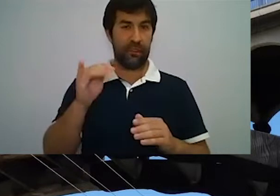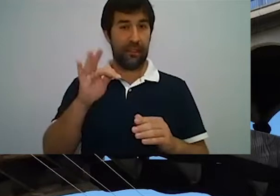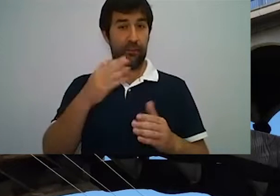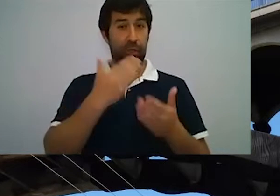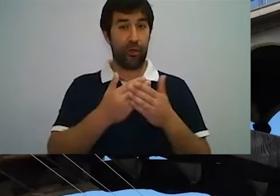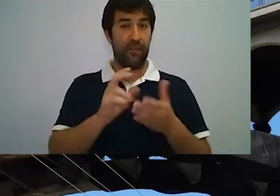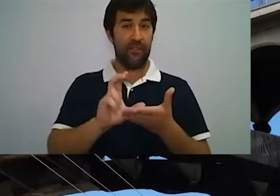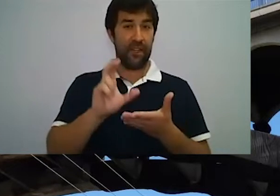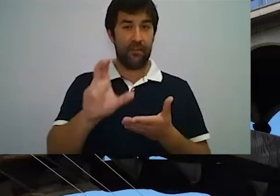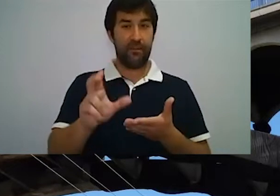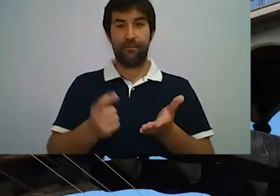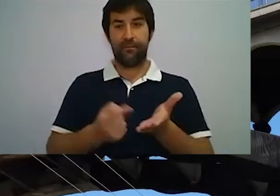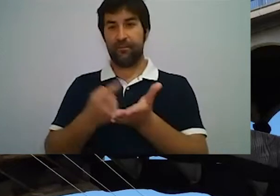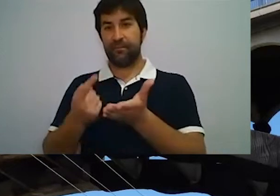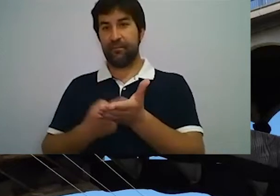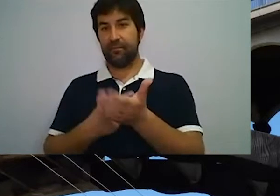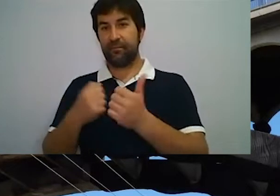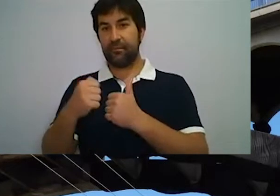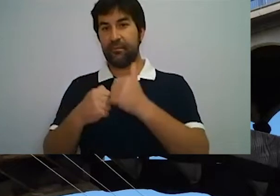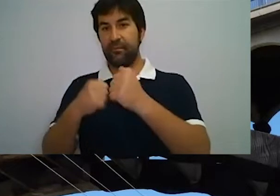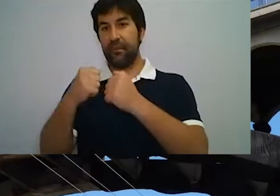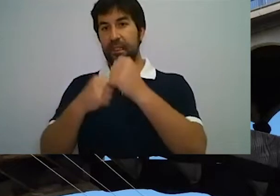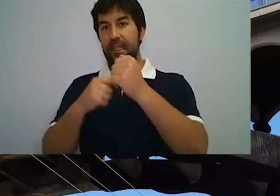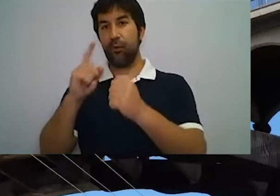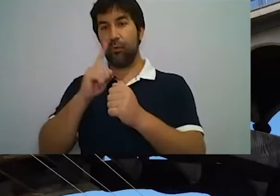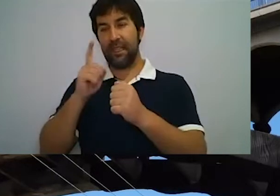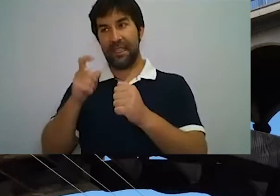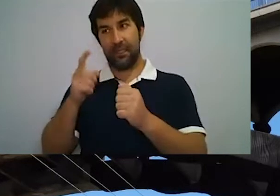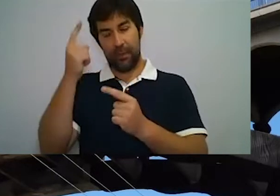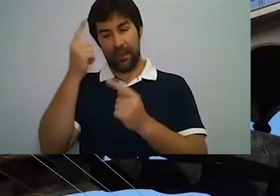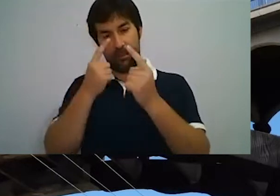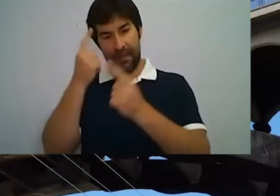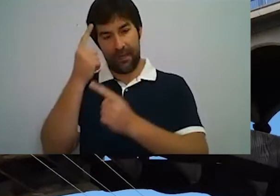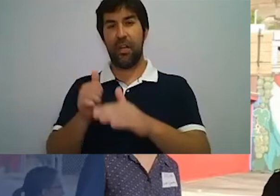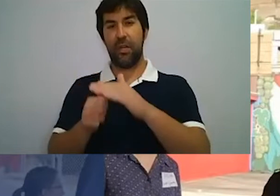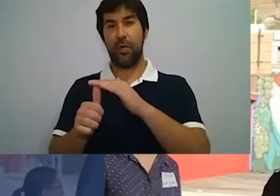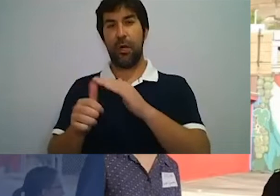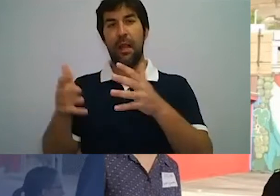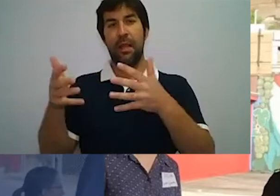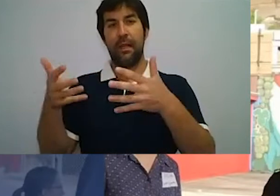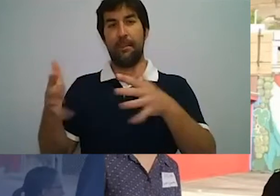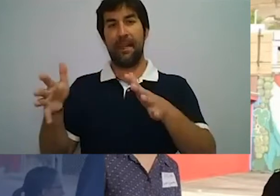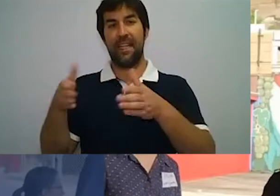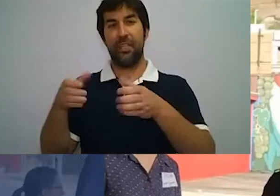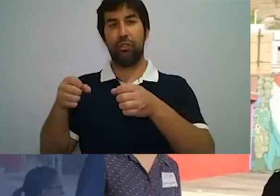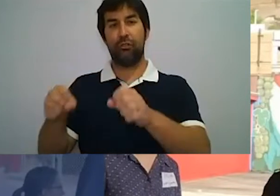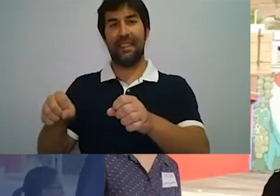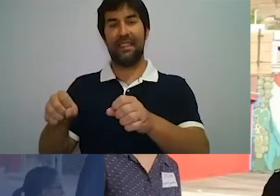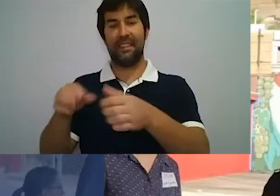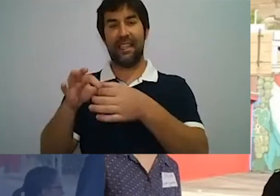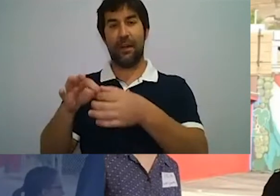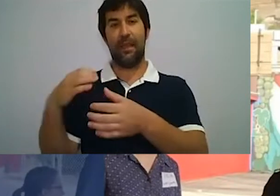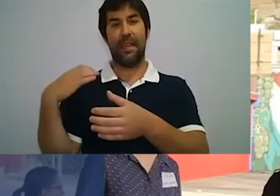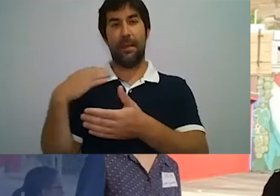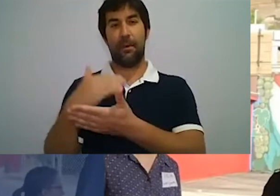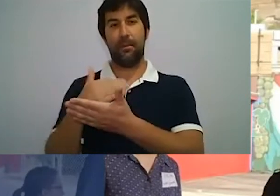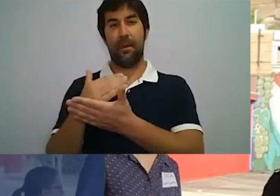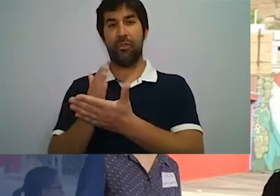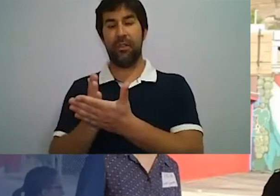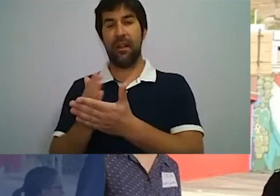Okay, sounds good. So for tonight's itinerary, there's kind of 4 parts to the meeting. I'm going to do maybe a 10 or 15-minute overview of the capital